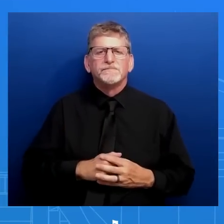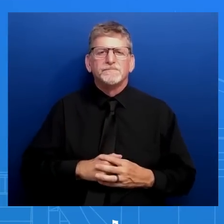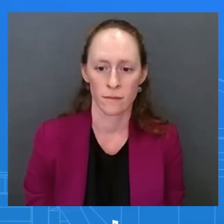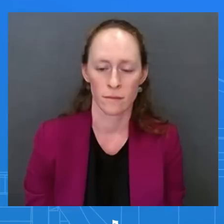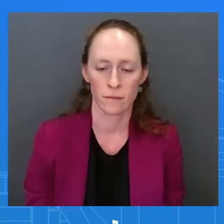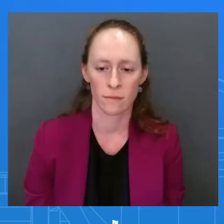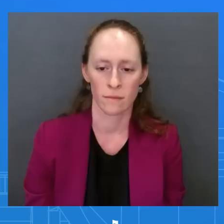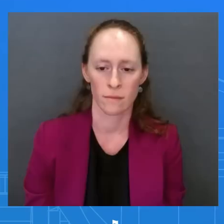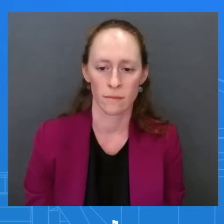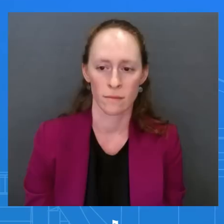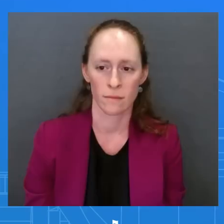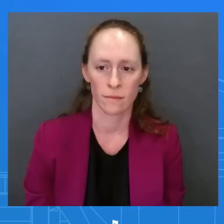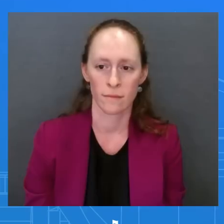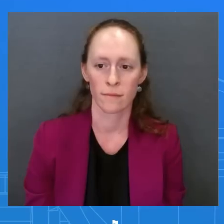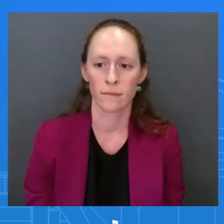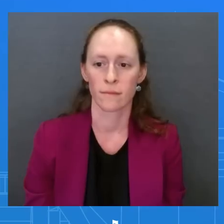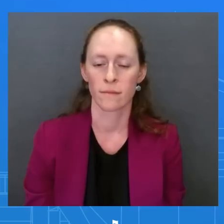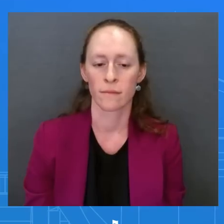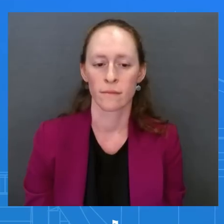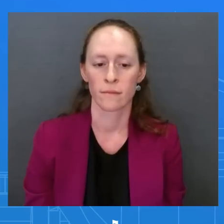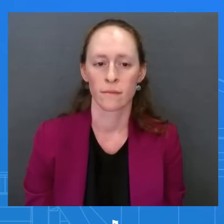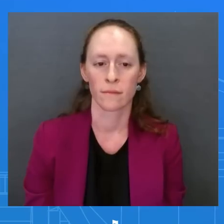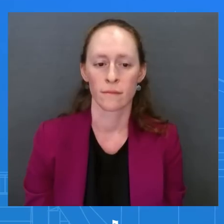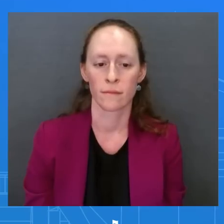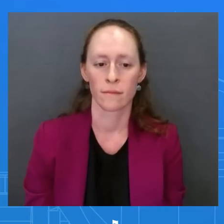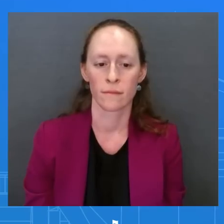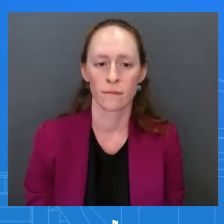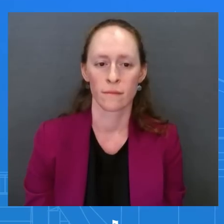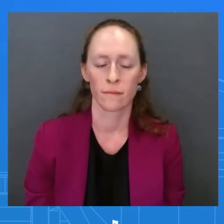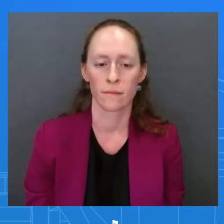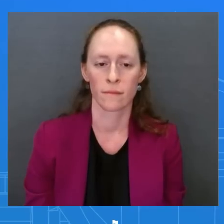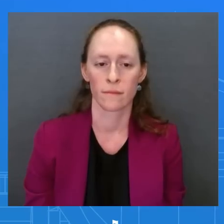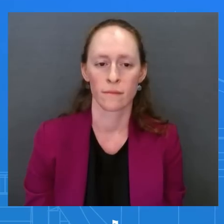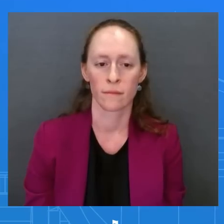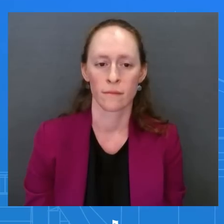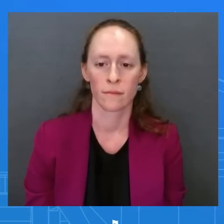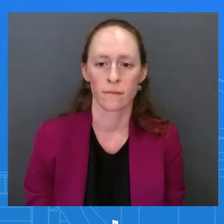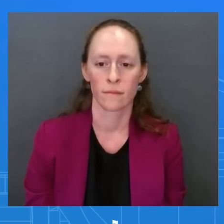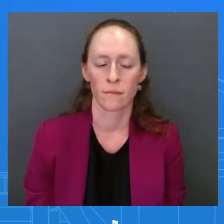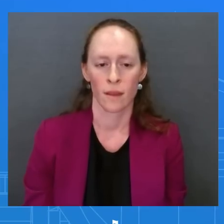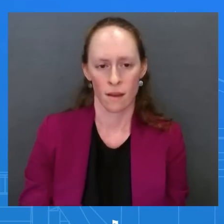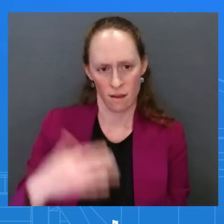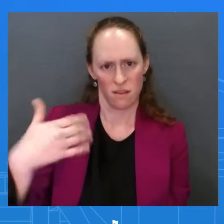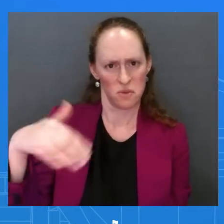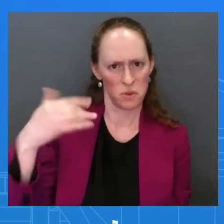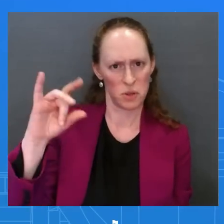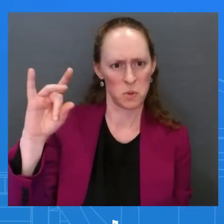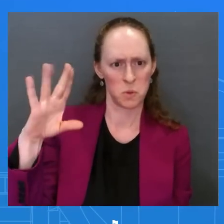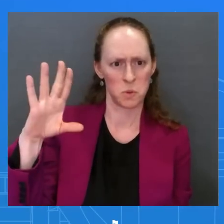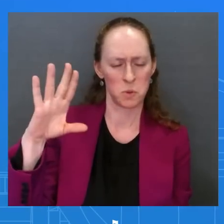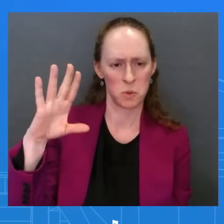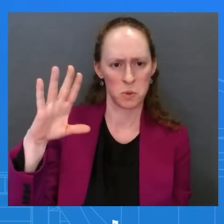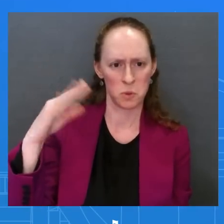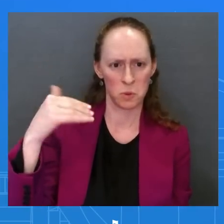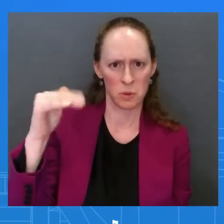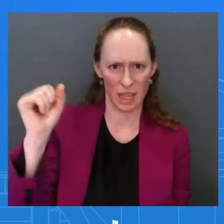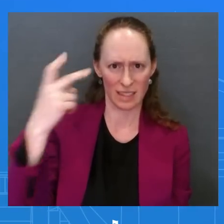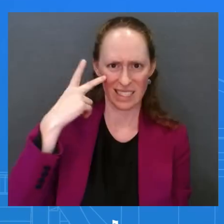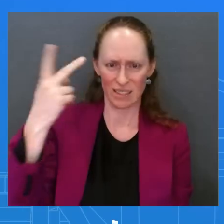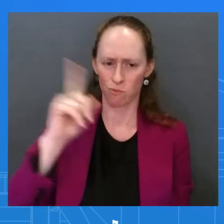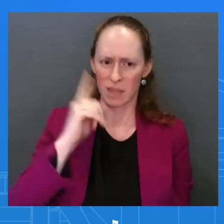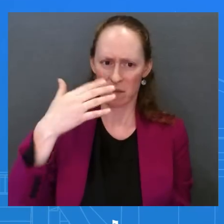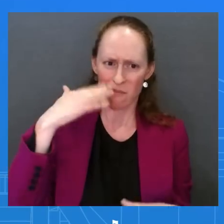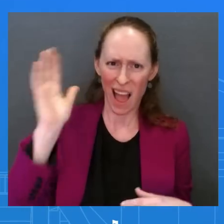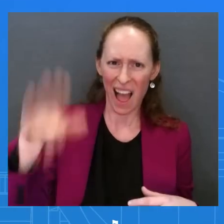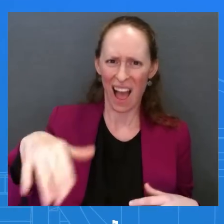During this whole drama, was the administration happy, content that all the nuclear weapons in Russia were like totally under